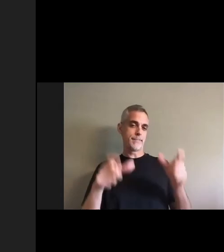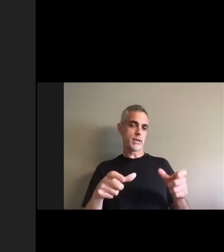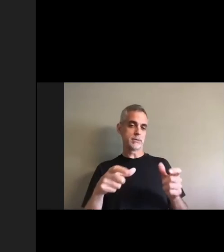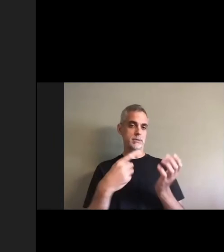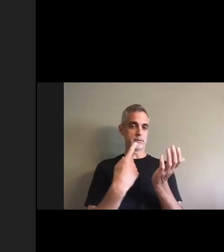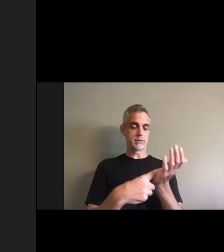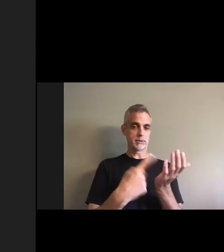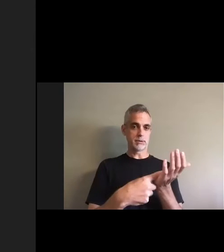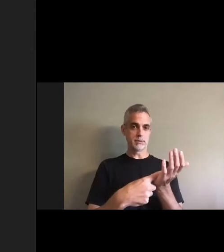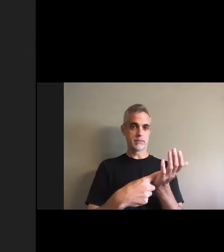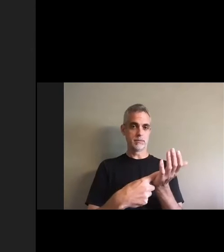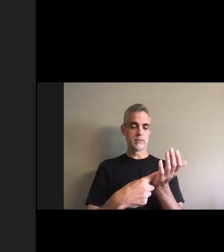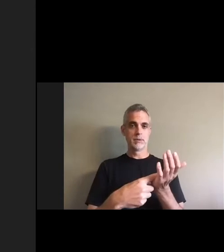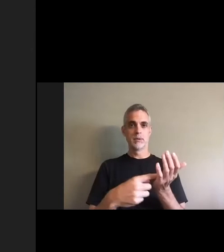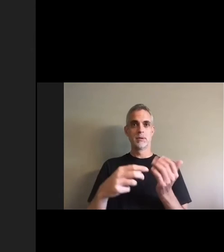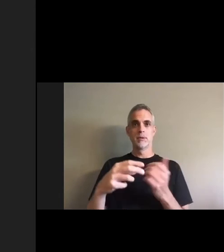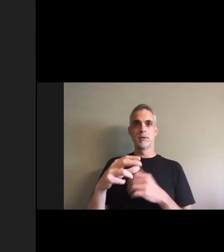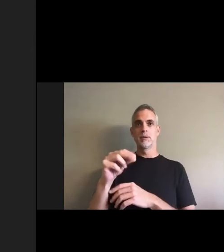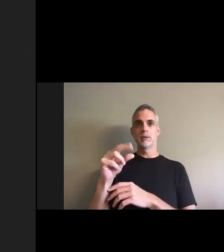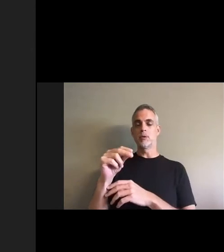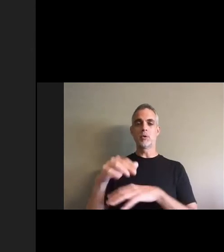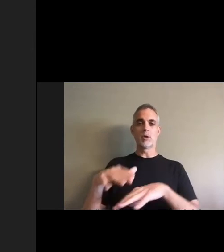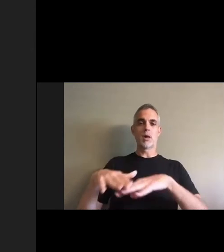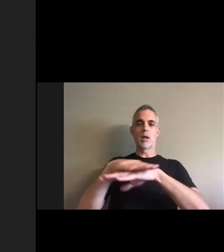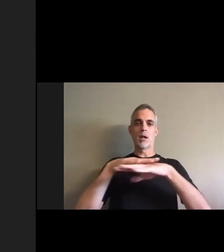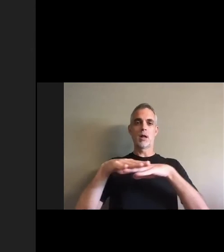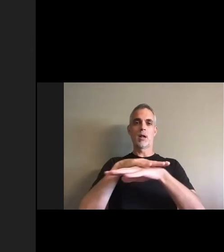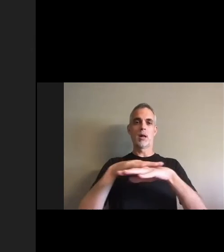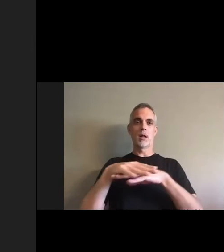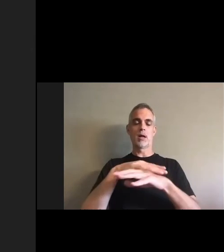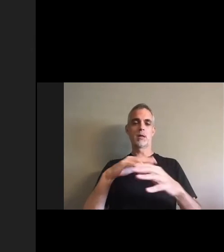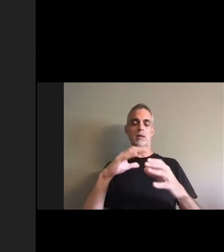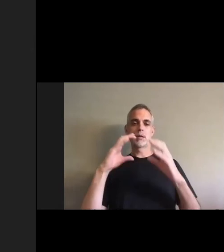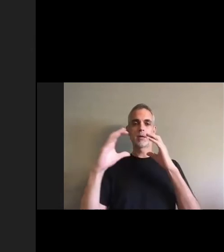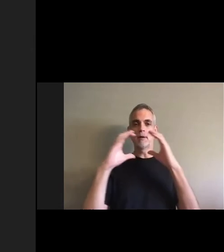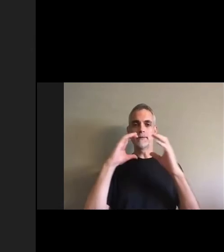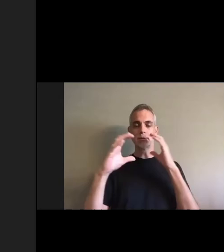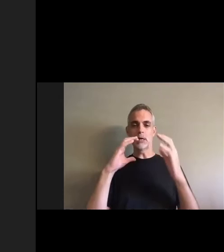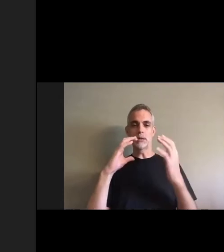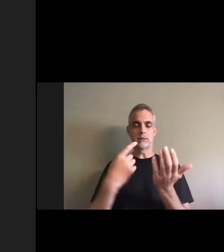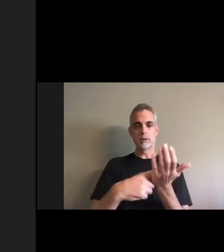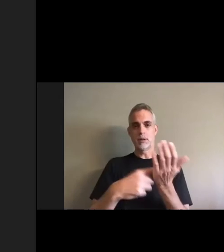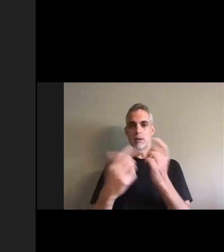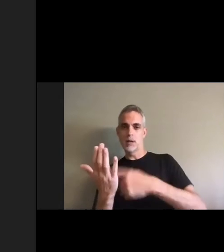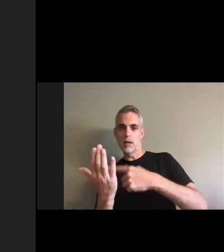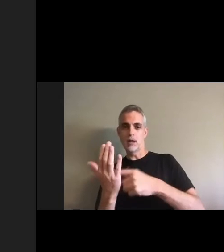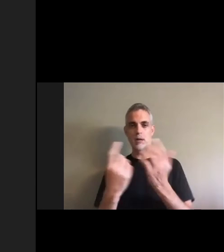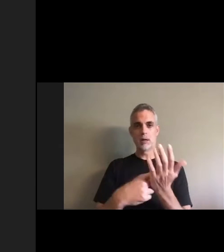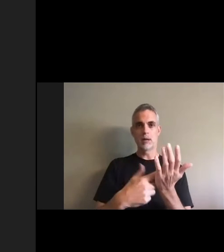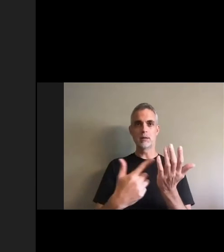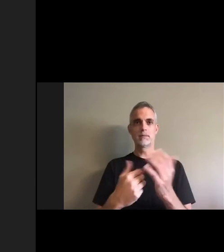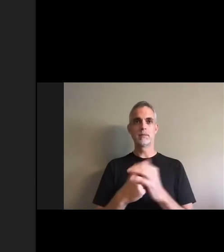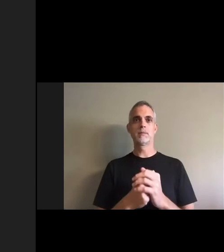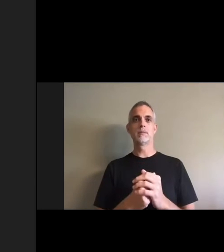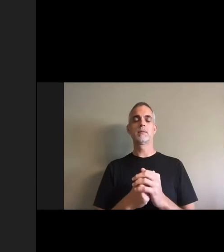Also, allow one person to talk at a time for a discussion. If you overlap, it's very confusing and it's